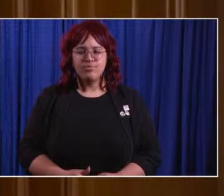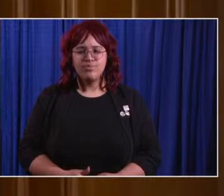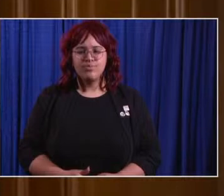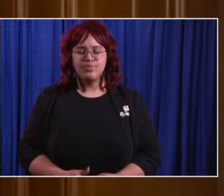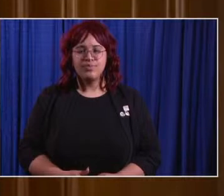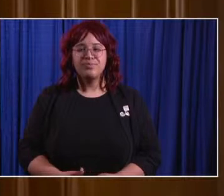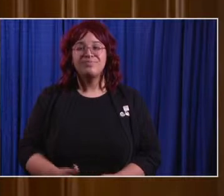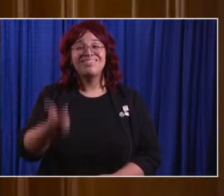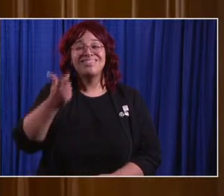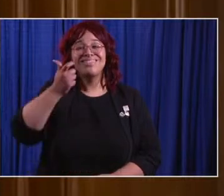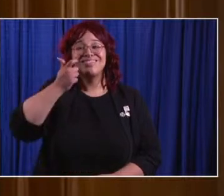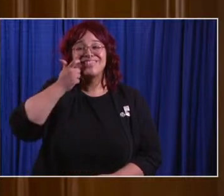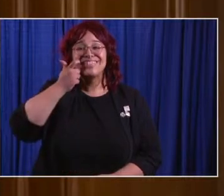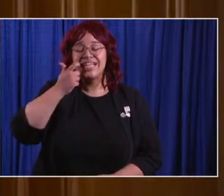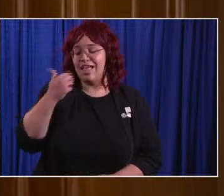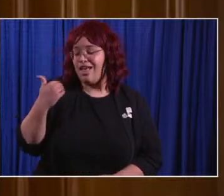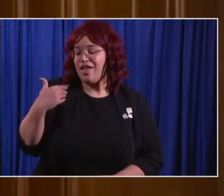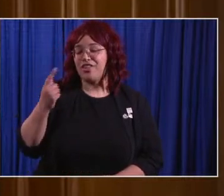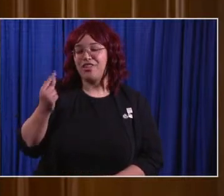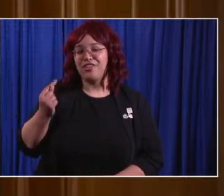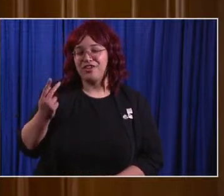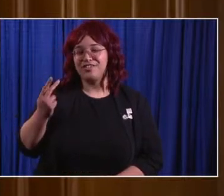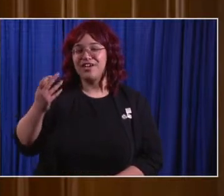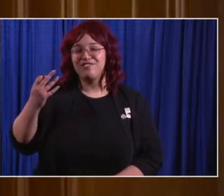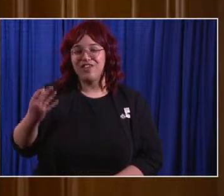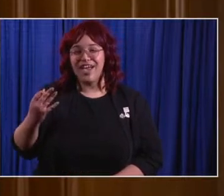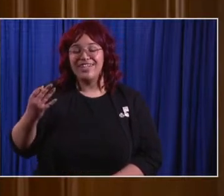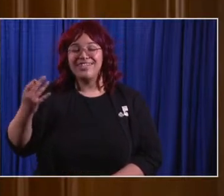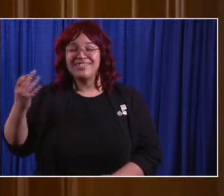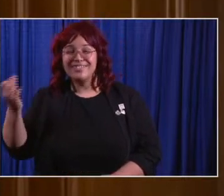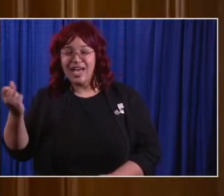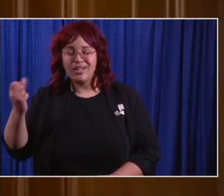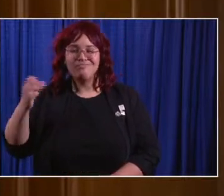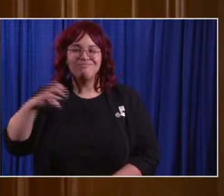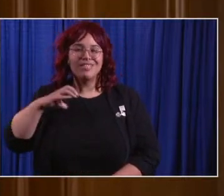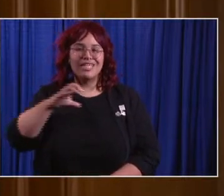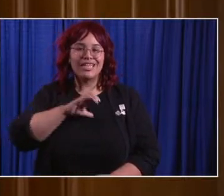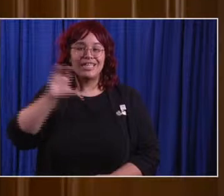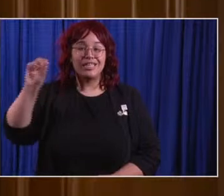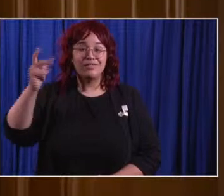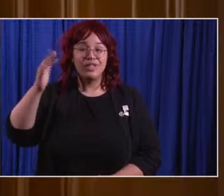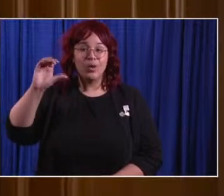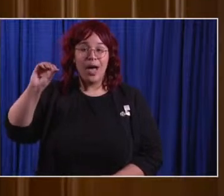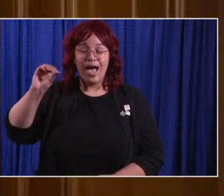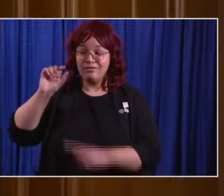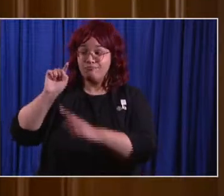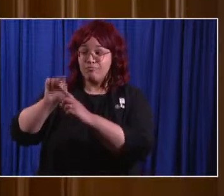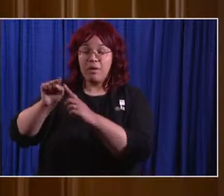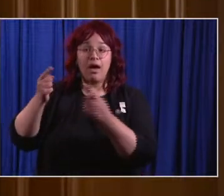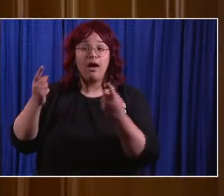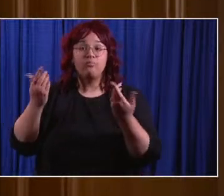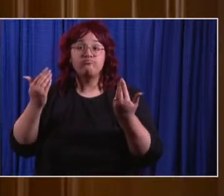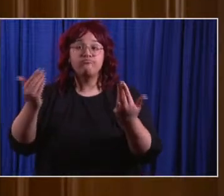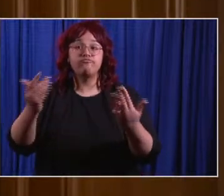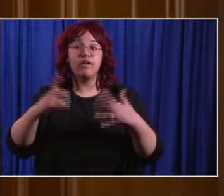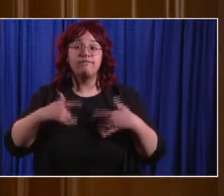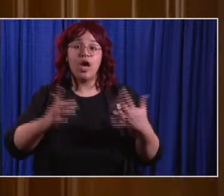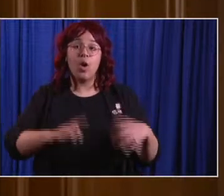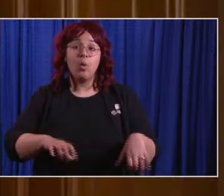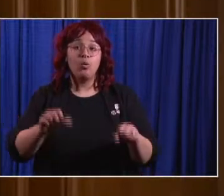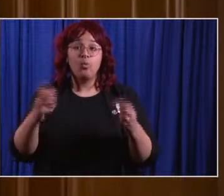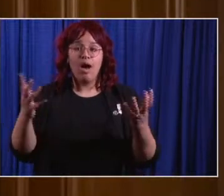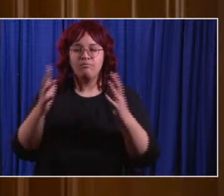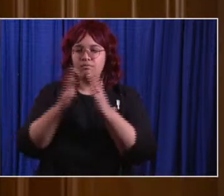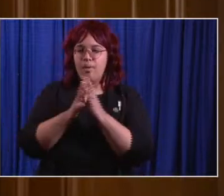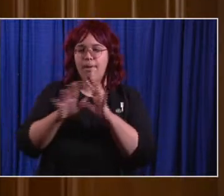draft up in Cleveland Thursday, Friday, Saturday. Probably one of the most crowded events with people from all over the country that we've seen in Ohio in